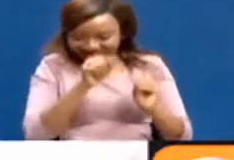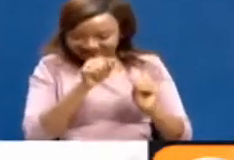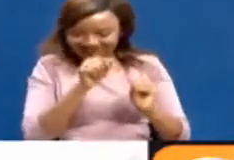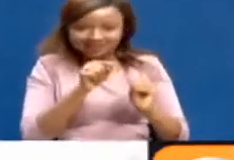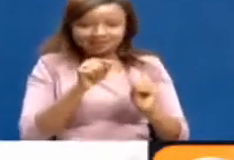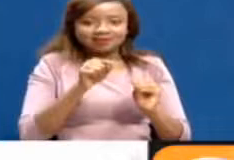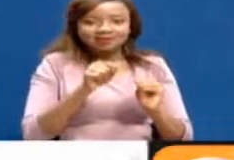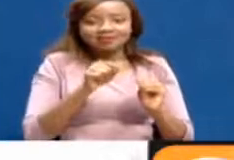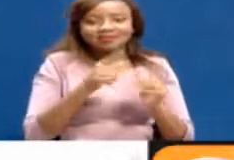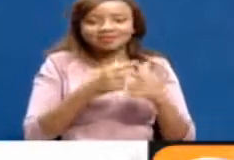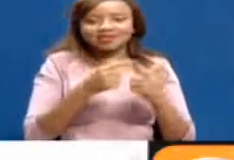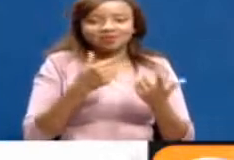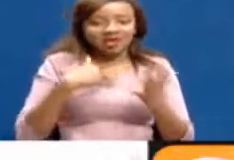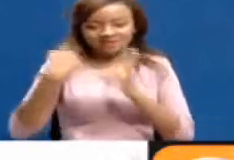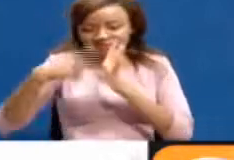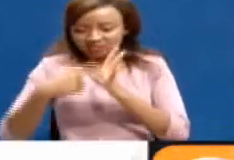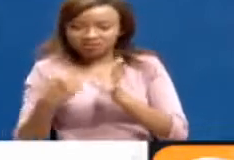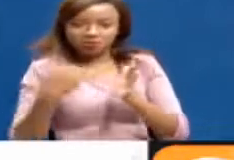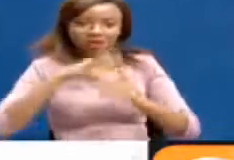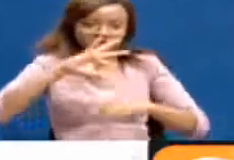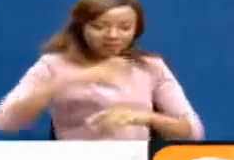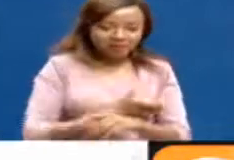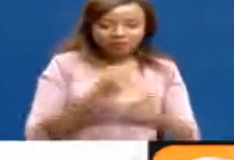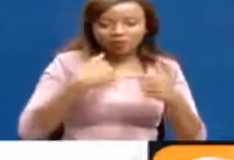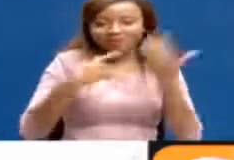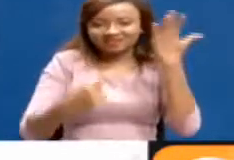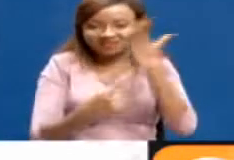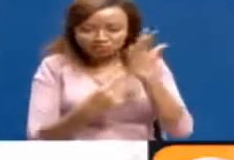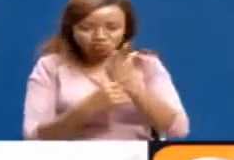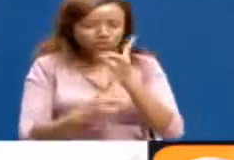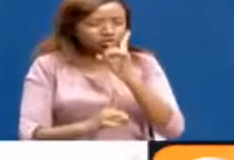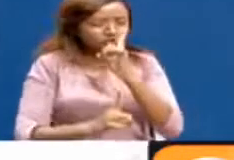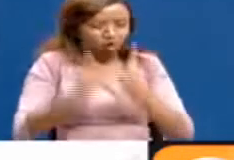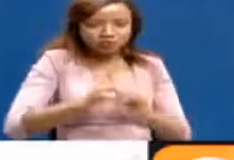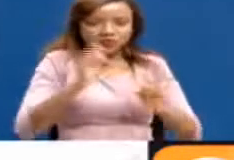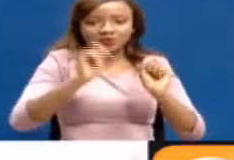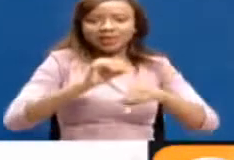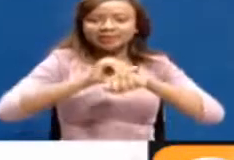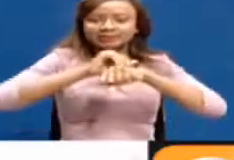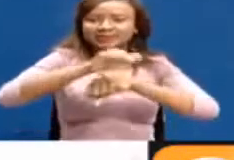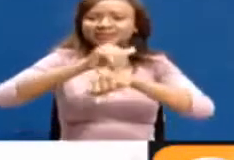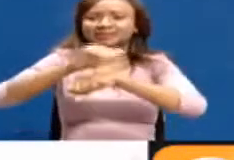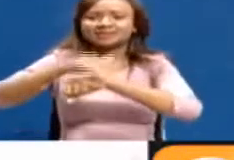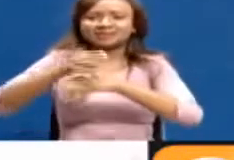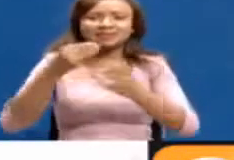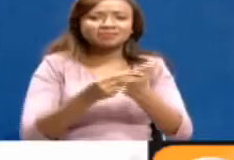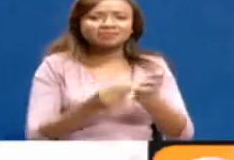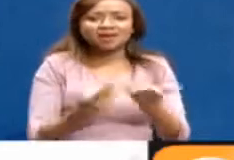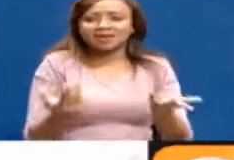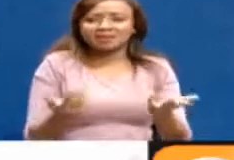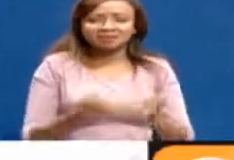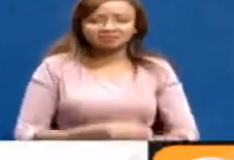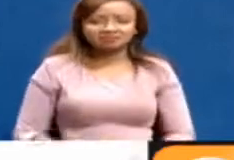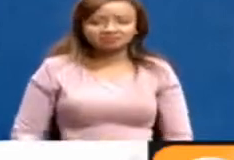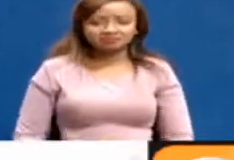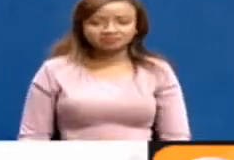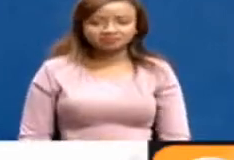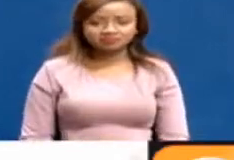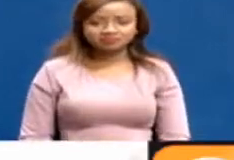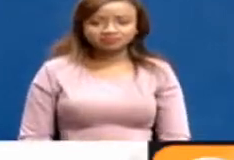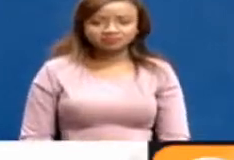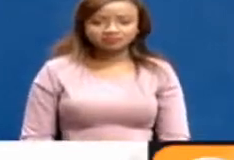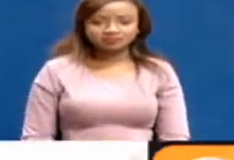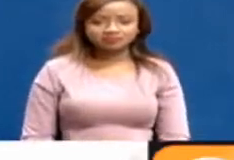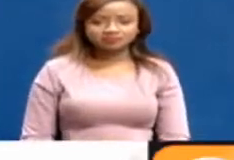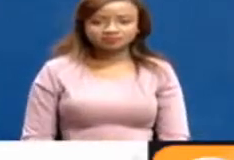that we should do, we have the machinery, we have the capacity, we have the technology to be able to do it. So, call it what you may. But what we'd